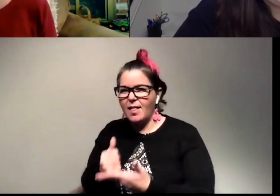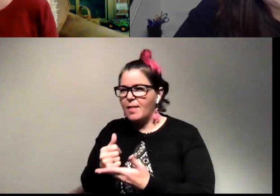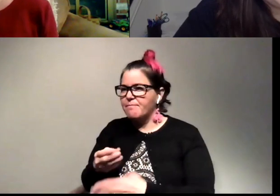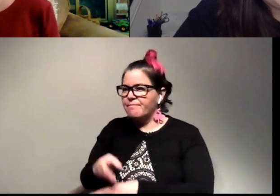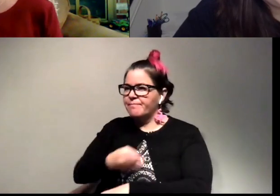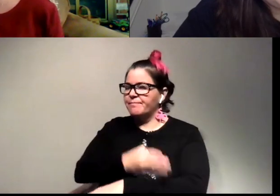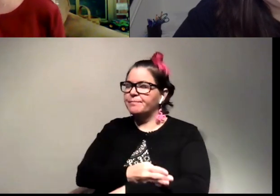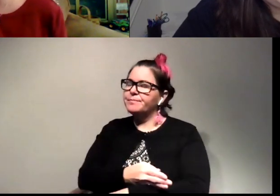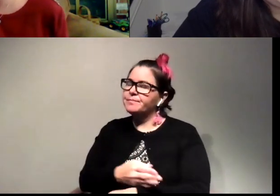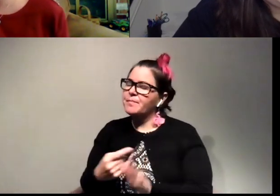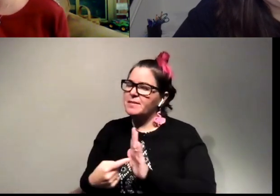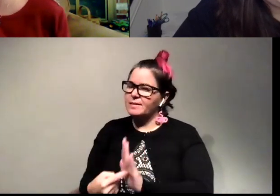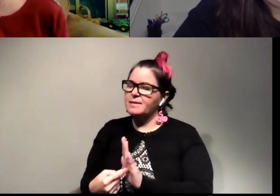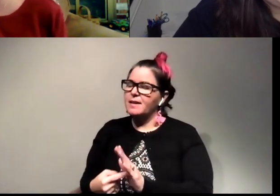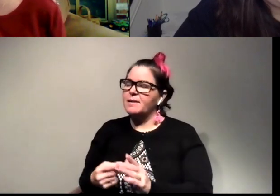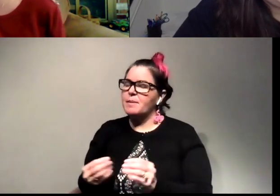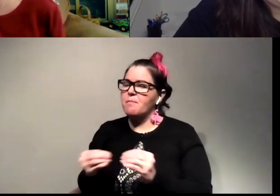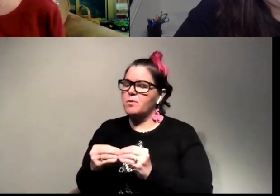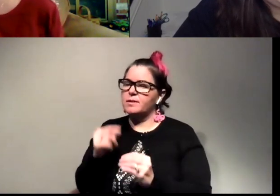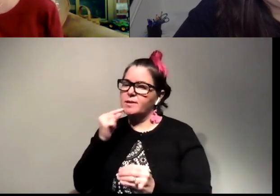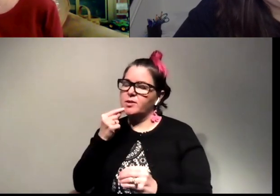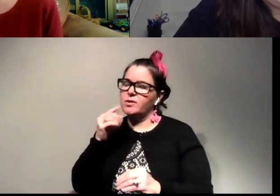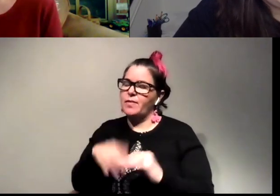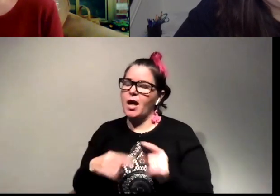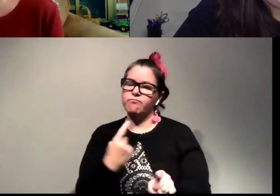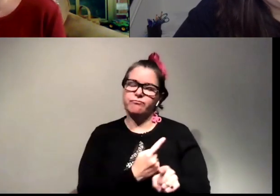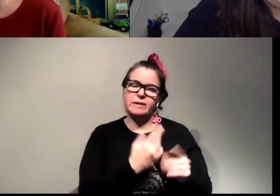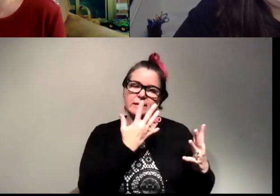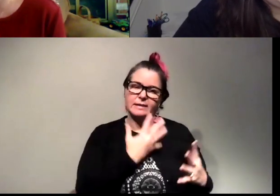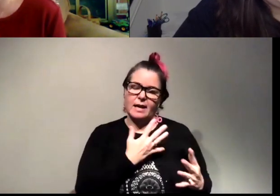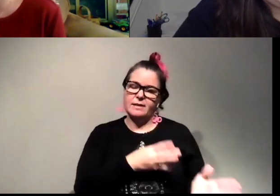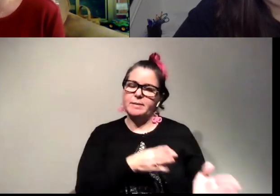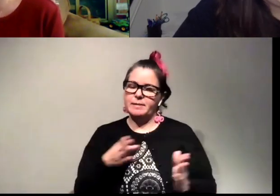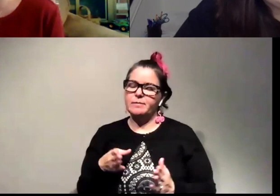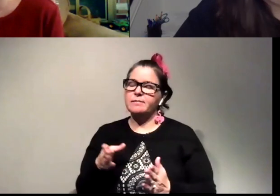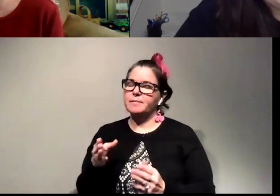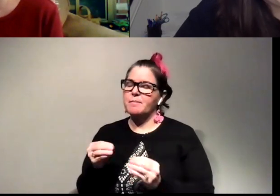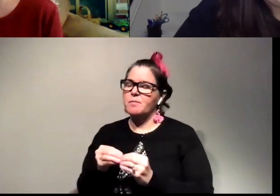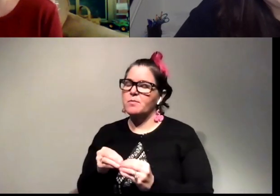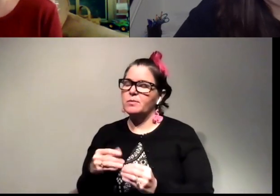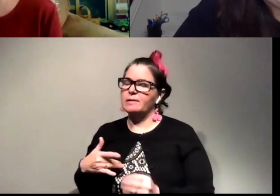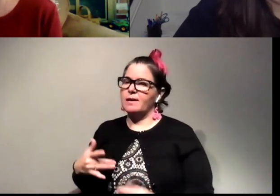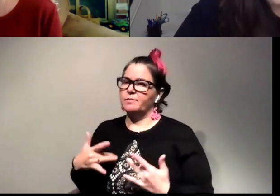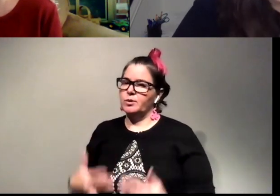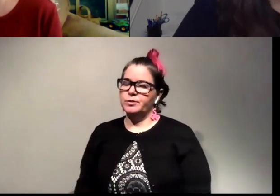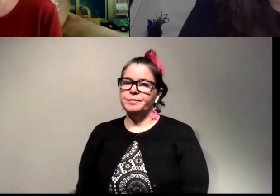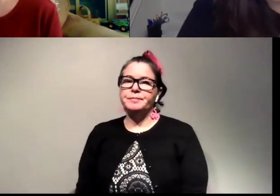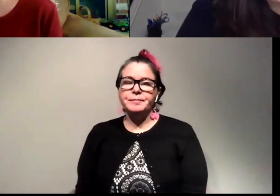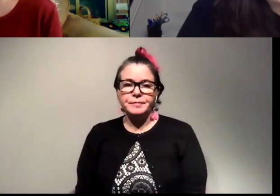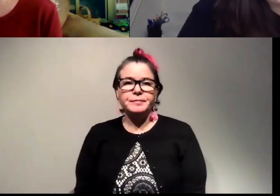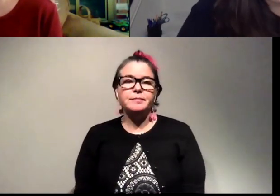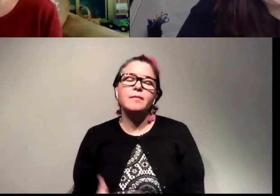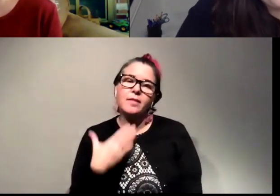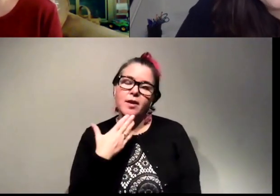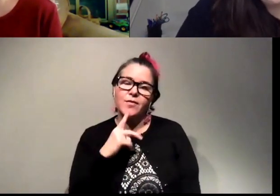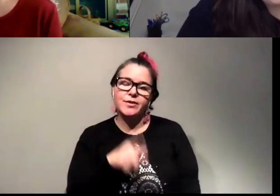also a sign that it's something more serious than just the sadness that we feel from time to time. Awesome. Thank you for